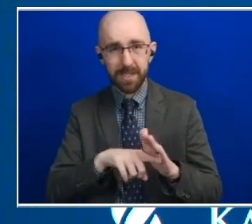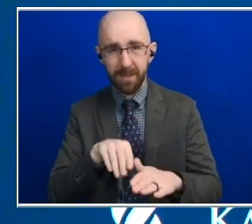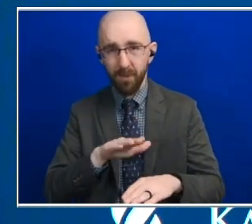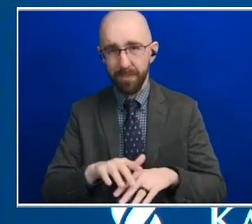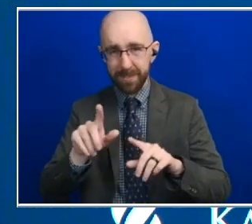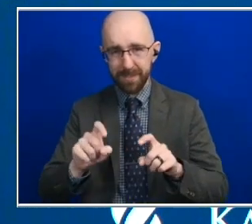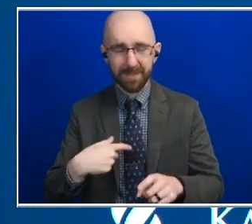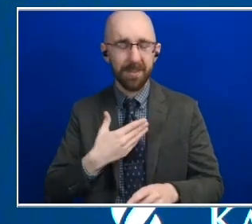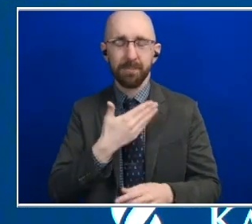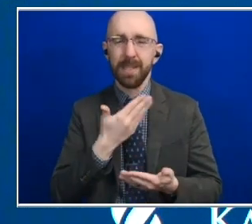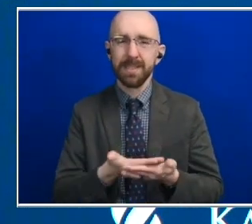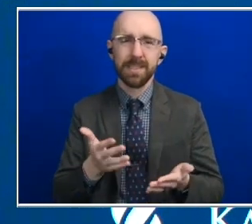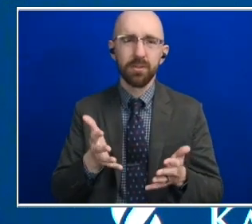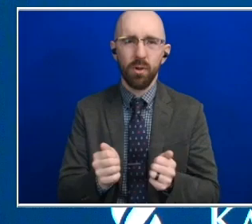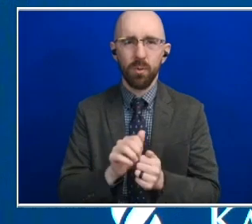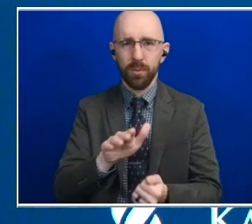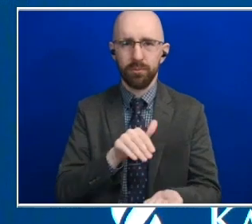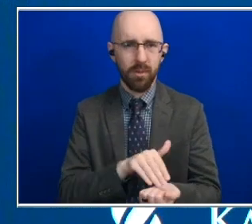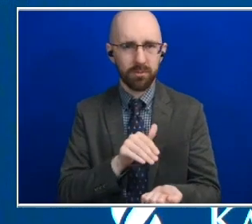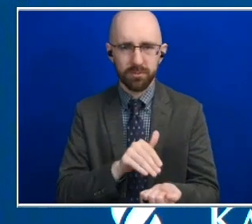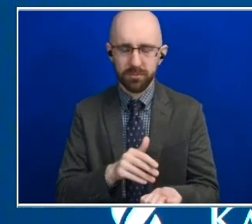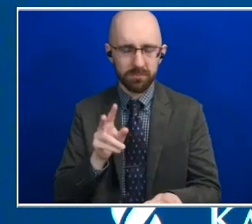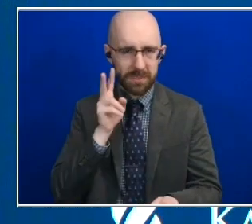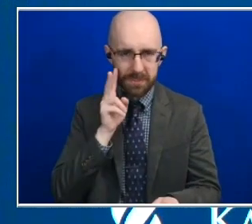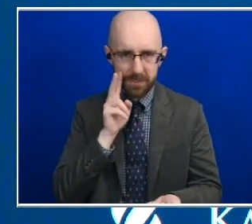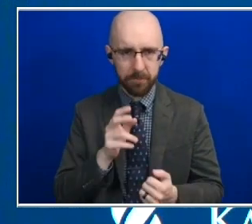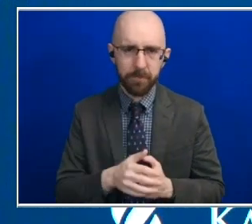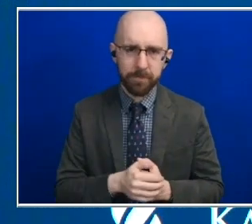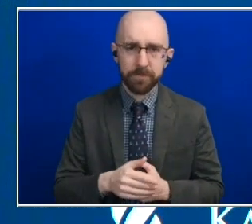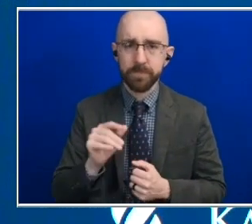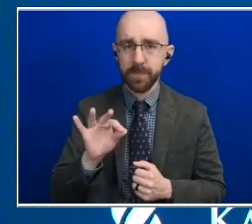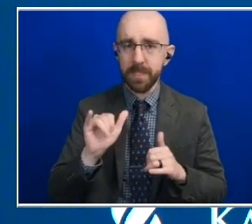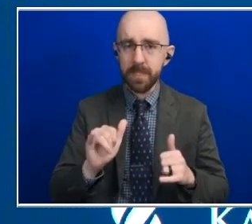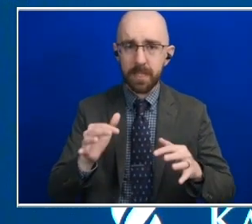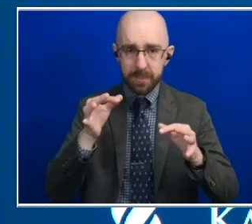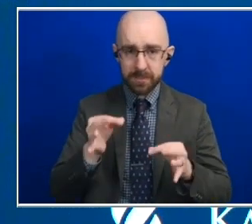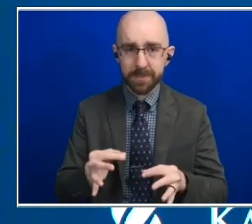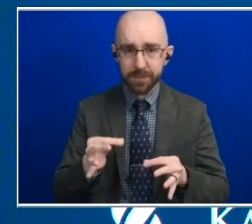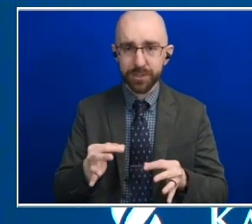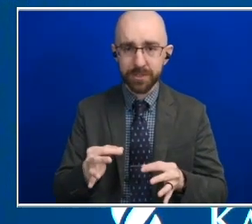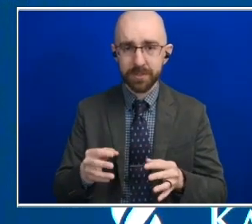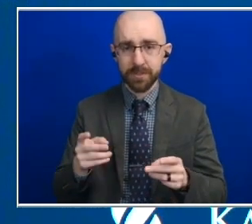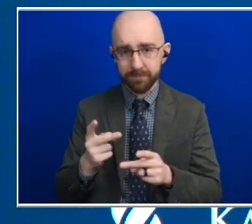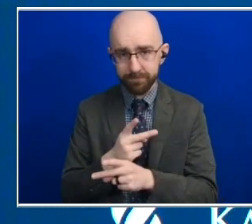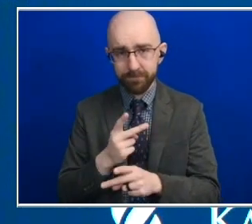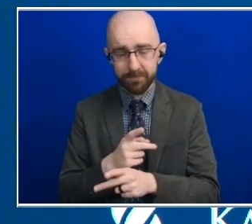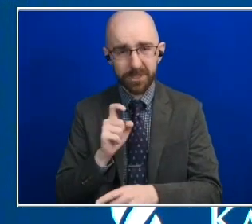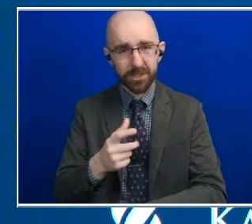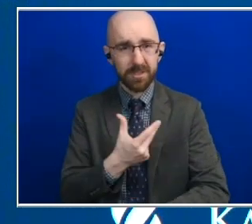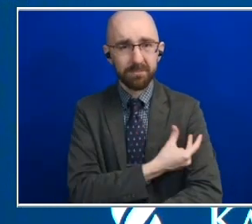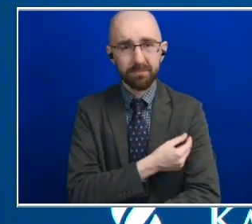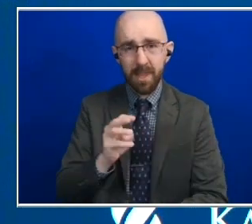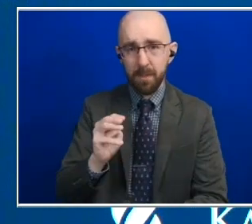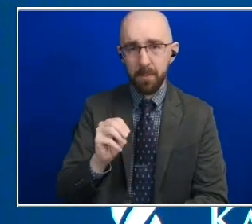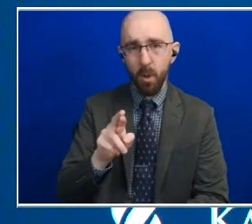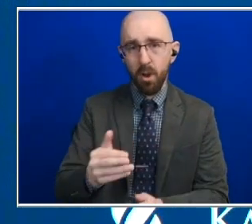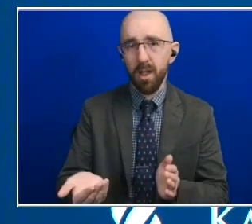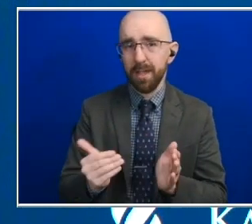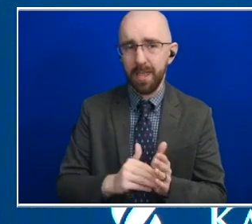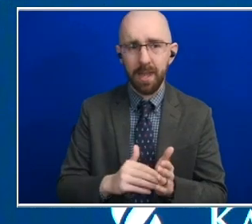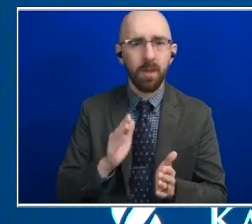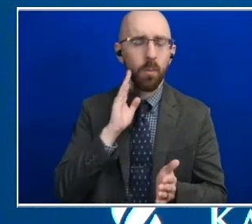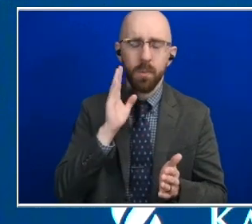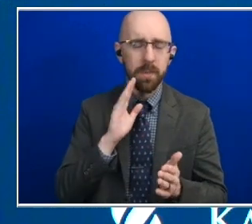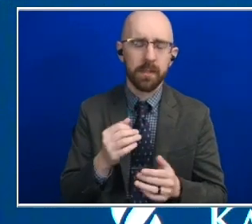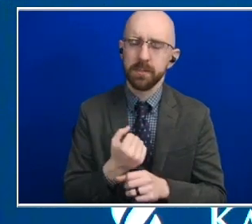your physician. And certainly if that decision comes that you should get a dose of MMR, again, it is going to be extremely safe